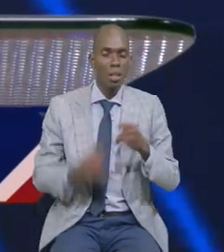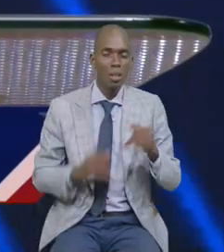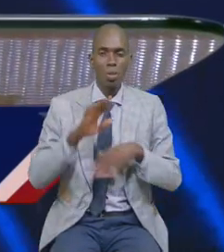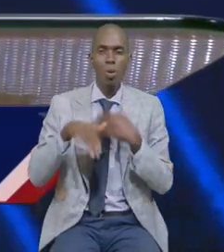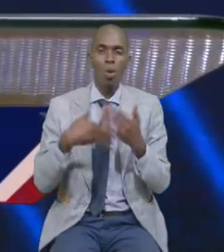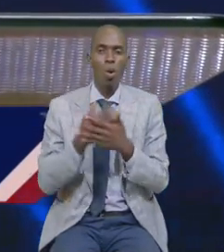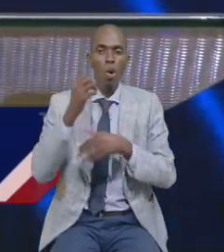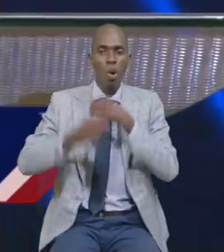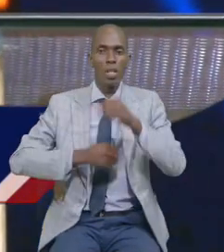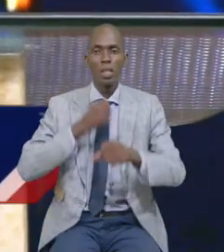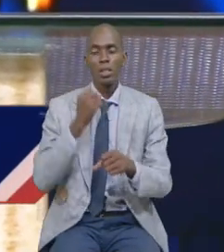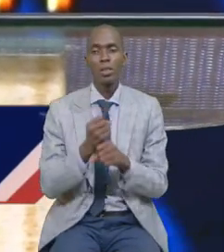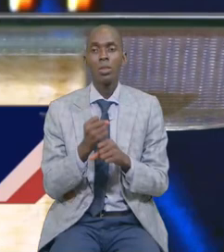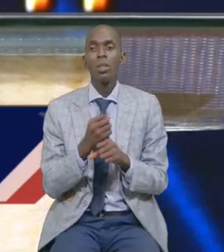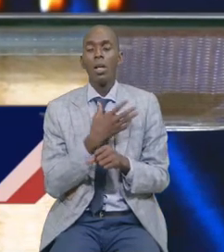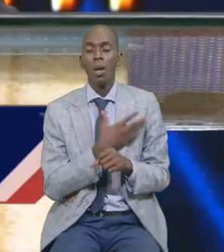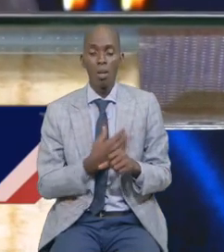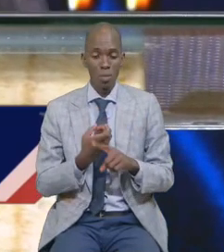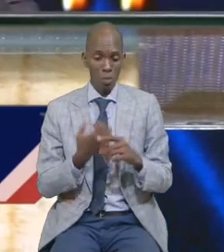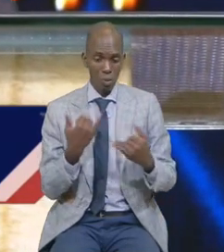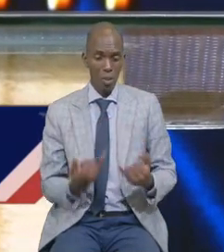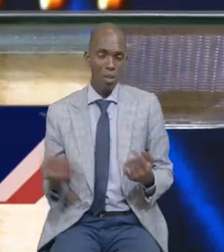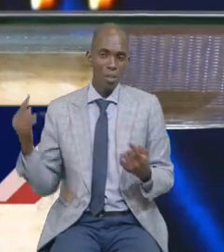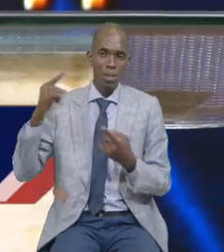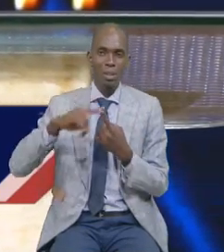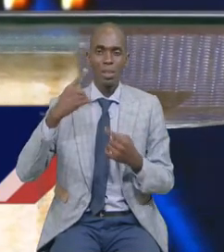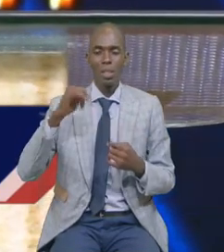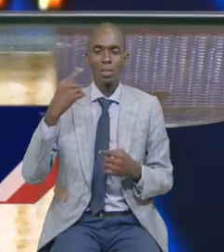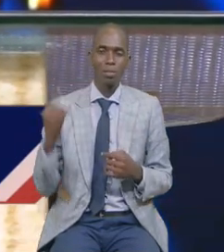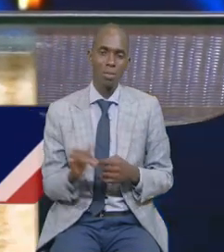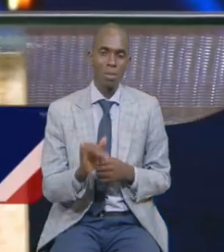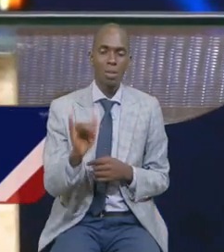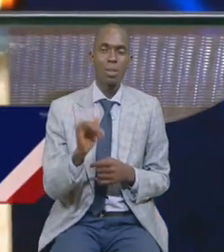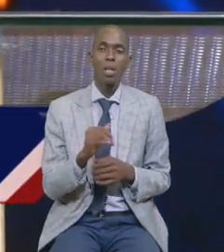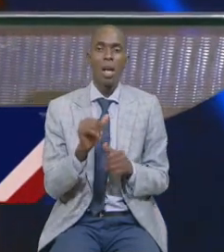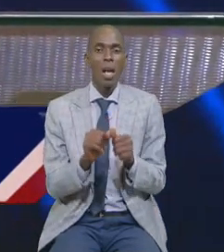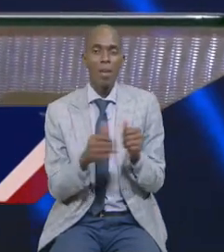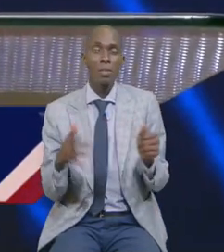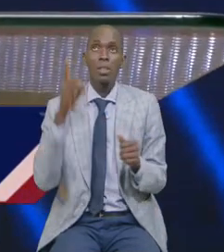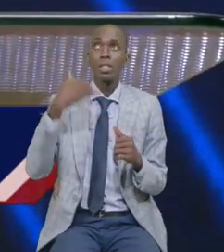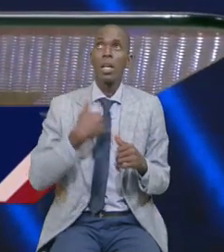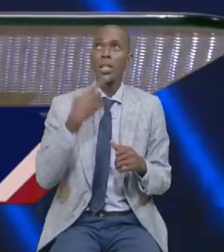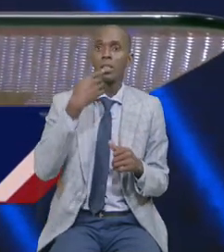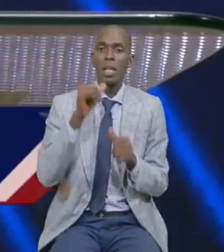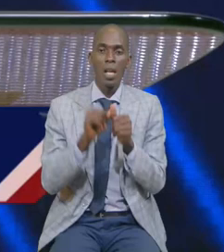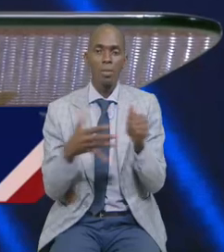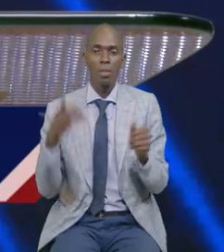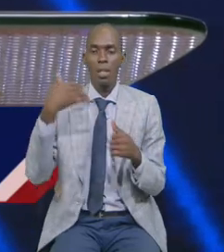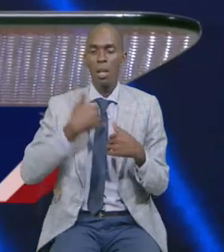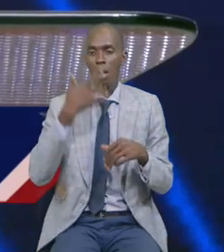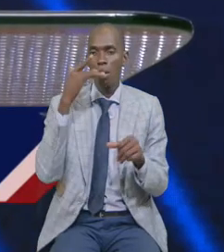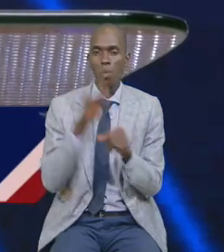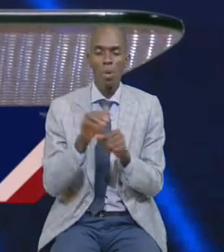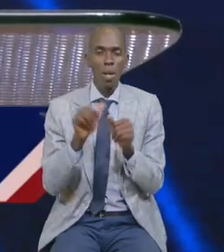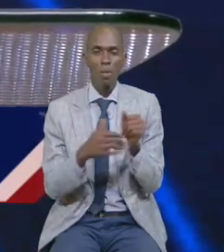throughout, until we get to eternity. Everything he has said, everything he has promised, everything he has ordained, everything